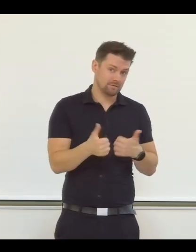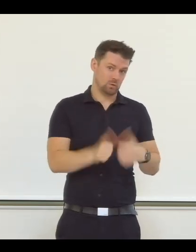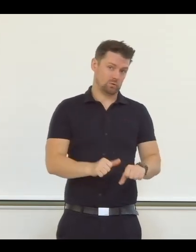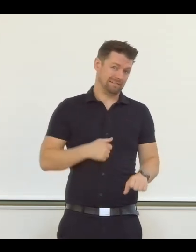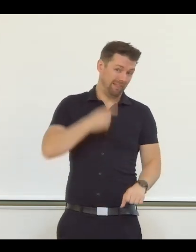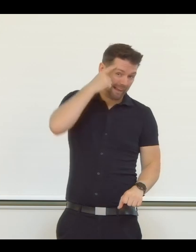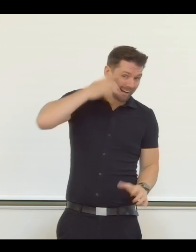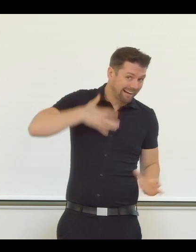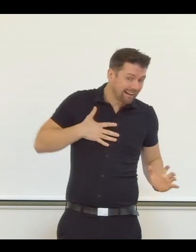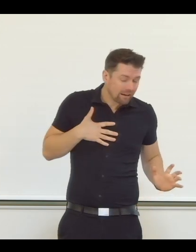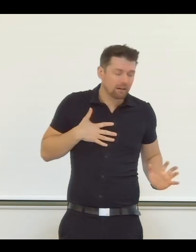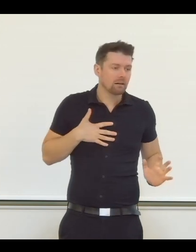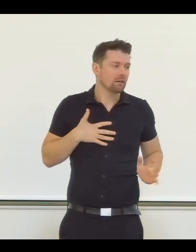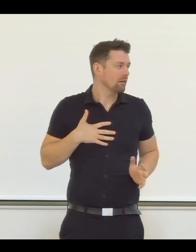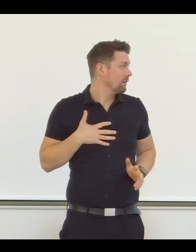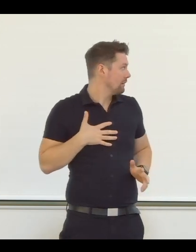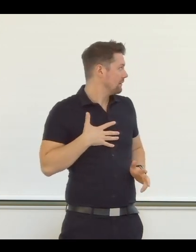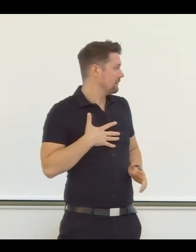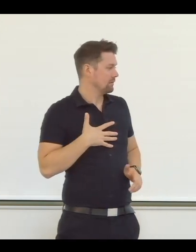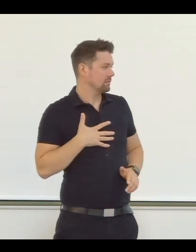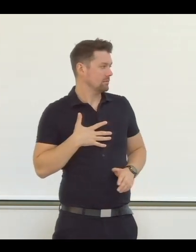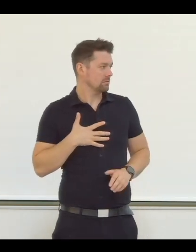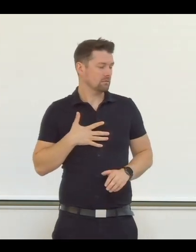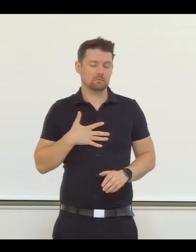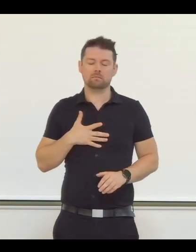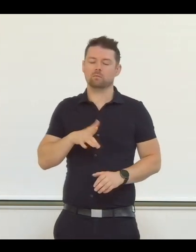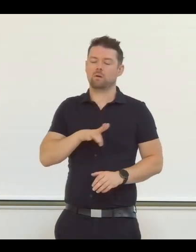of one, these